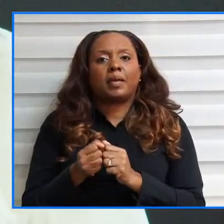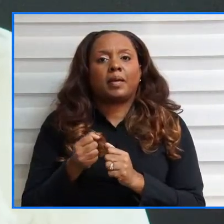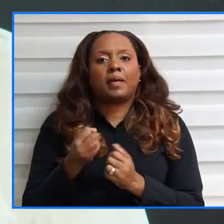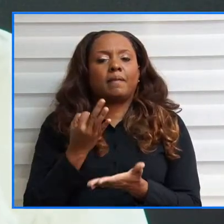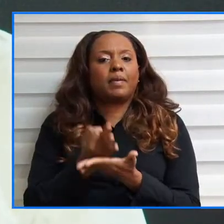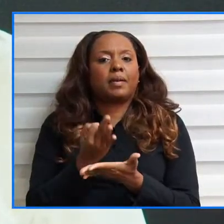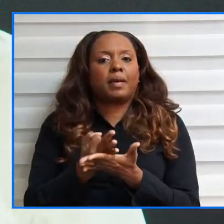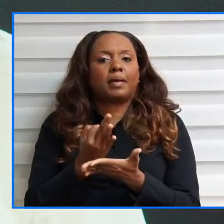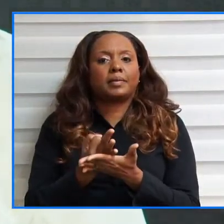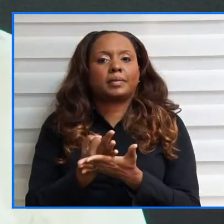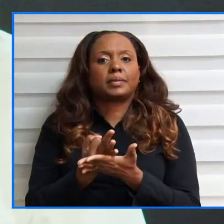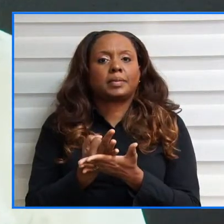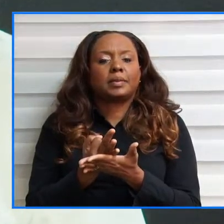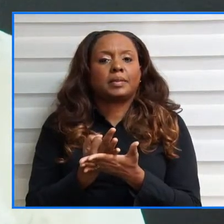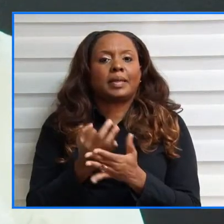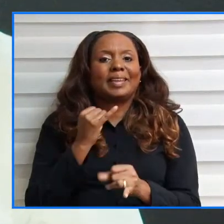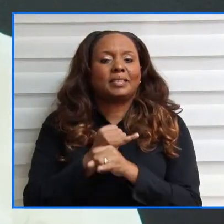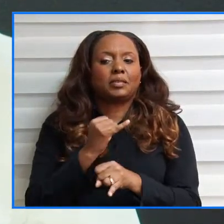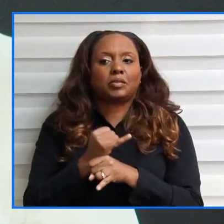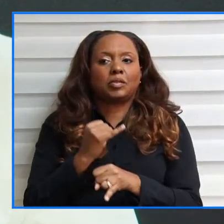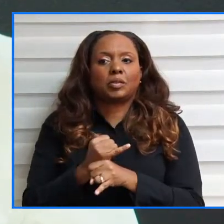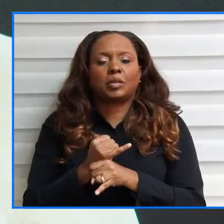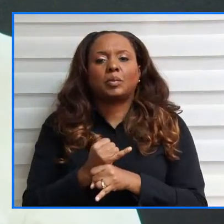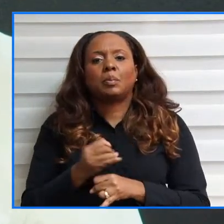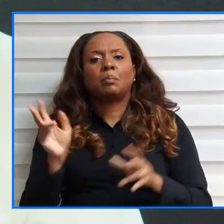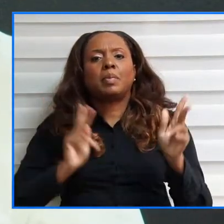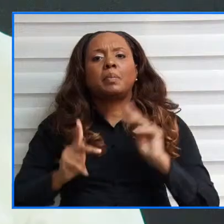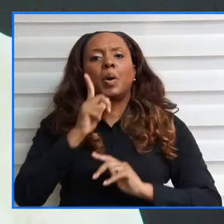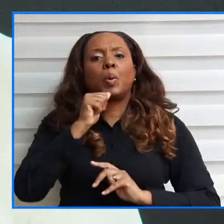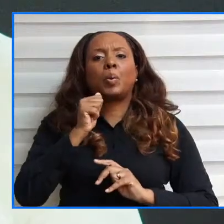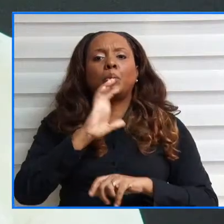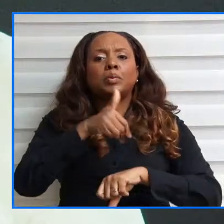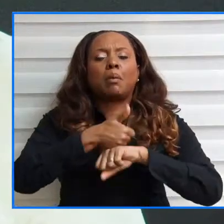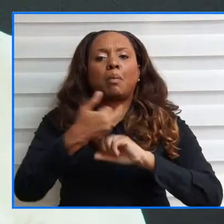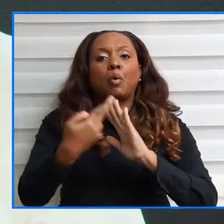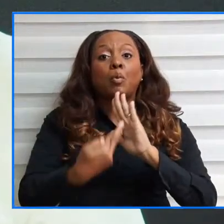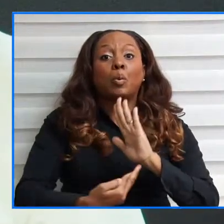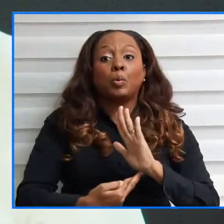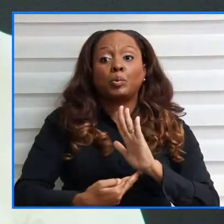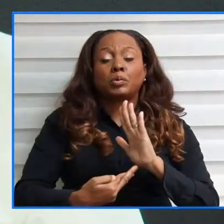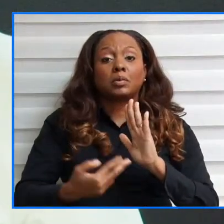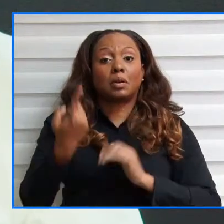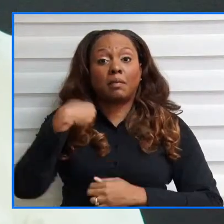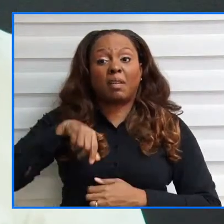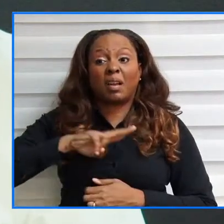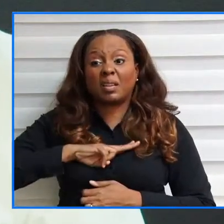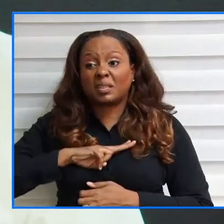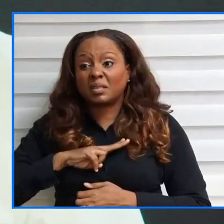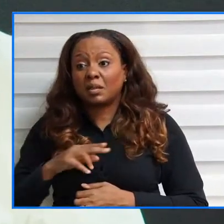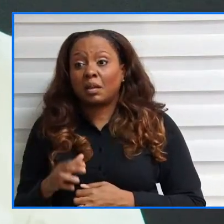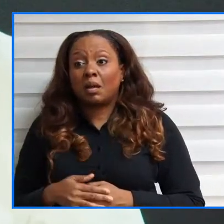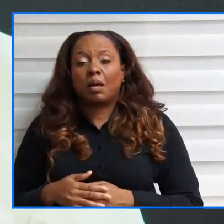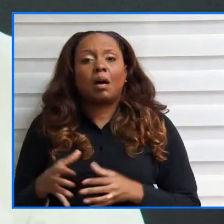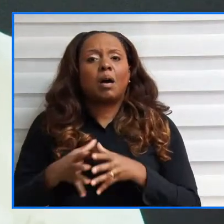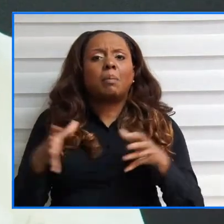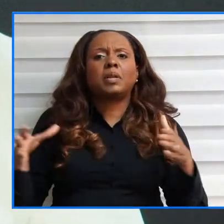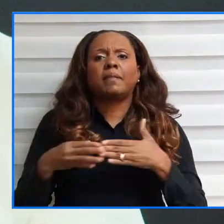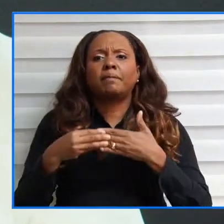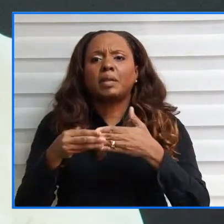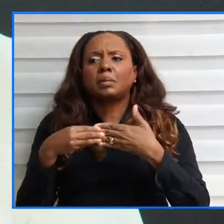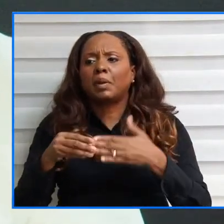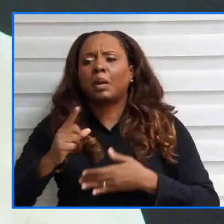that make the rules to determine what we can and cannot do in terms of fiscal space and policy space is even more than